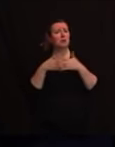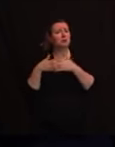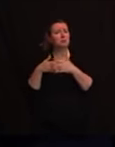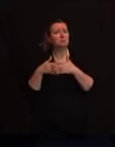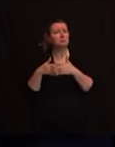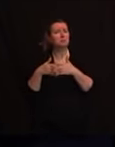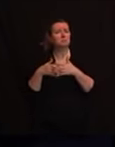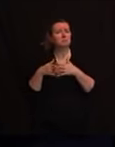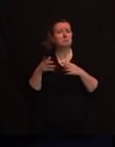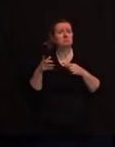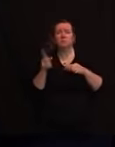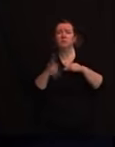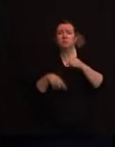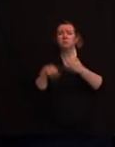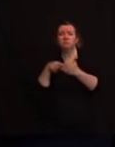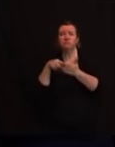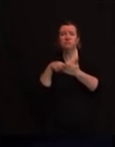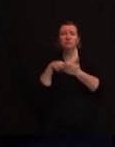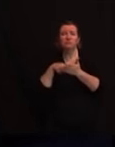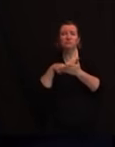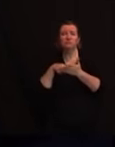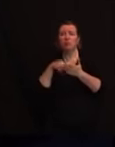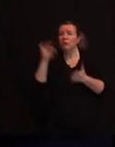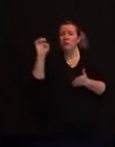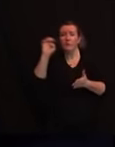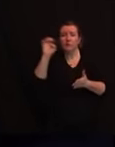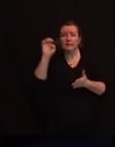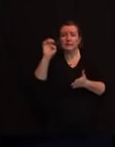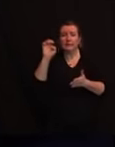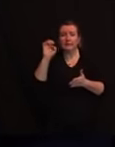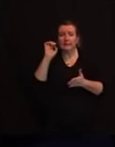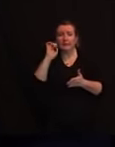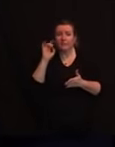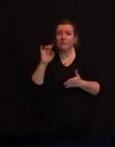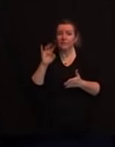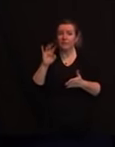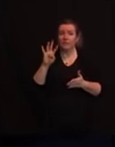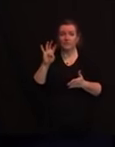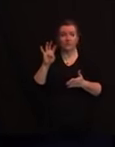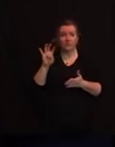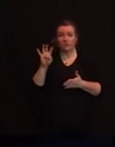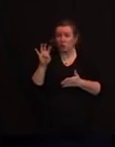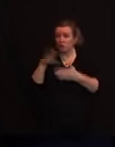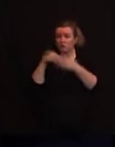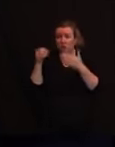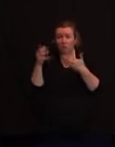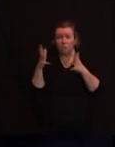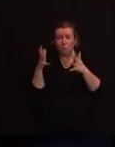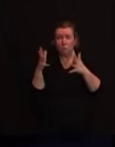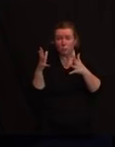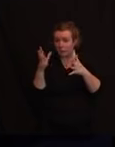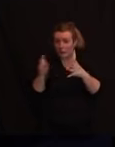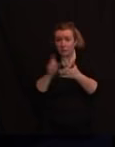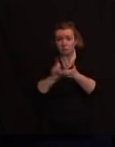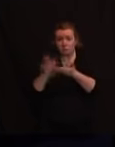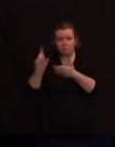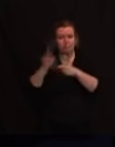emergency. I had personally repeated that statistic thousands of times to highlight the fragility that so many Americans lived